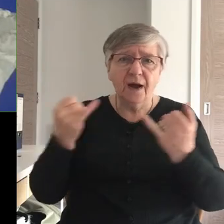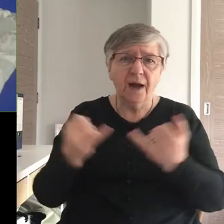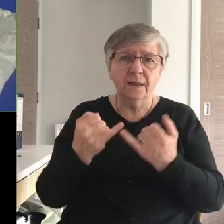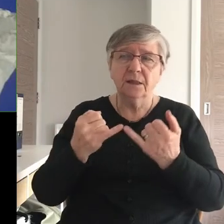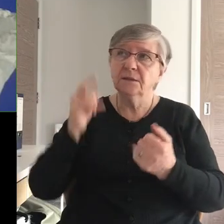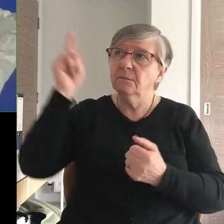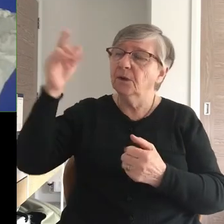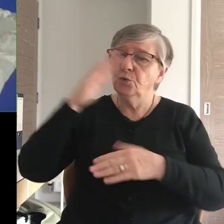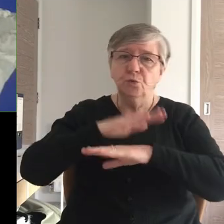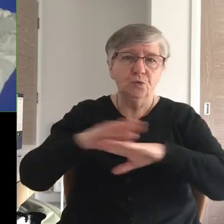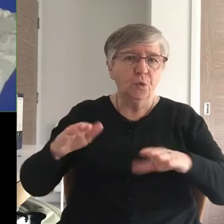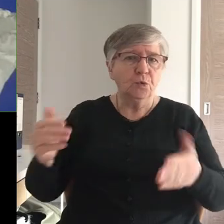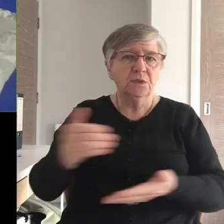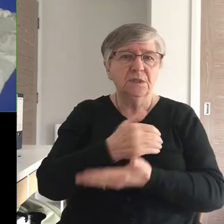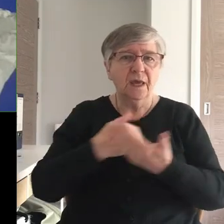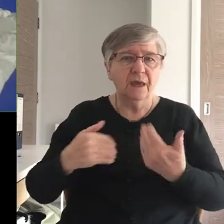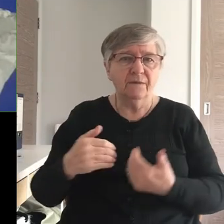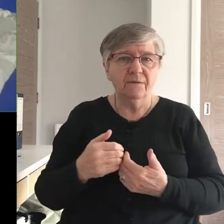do not save?"